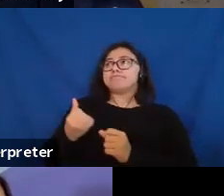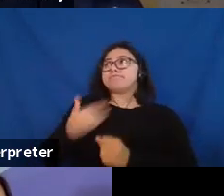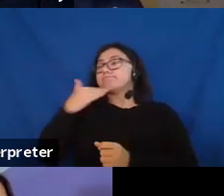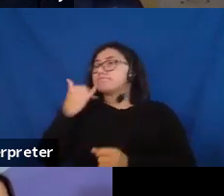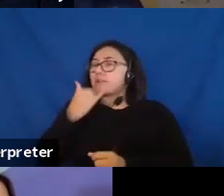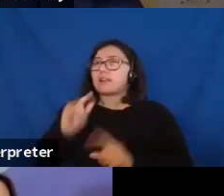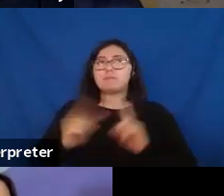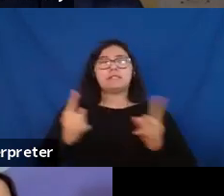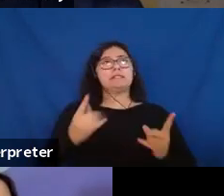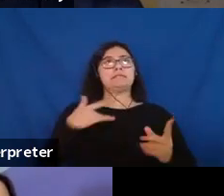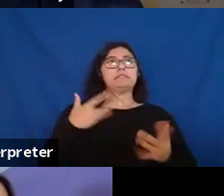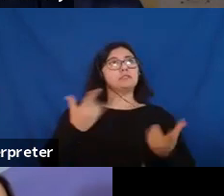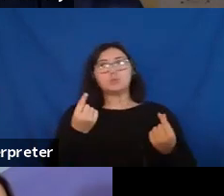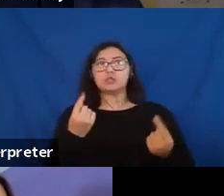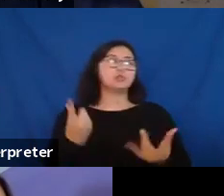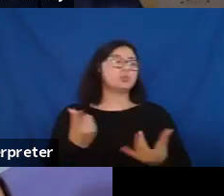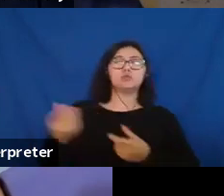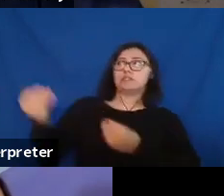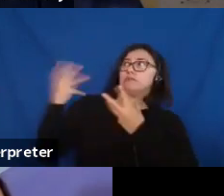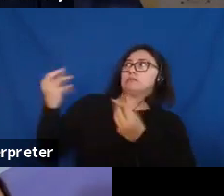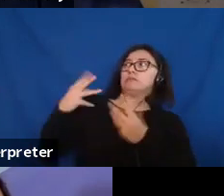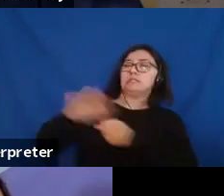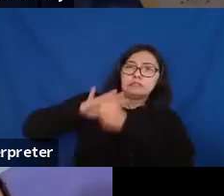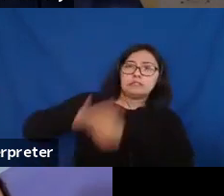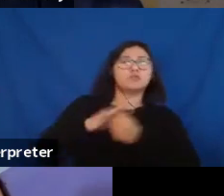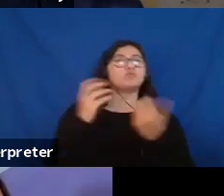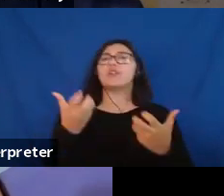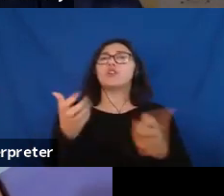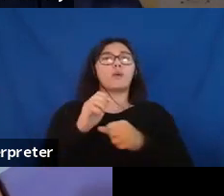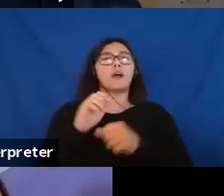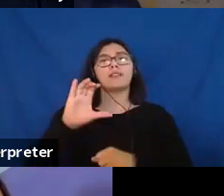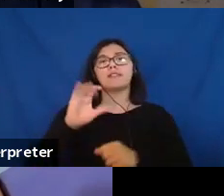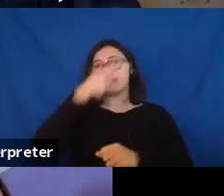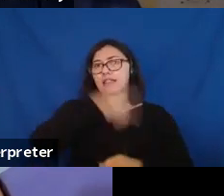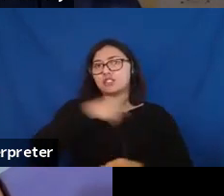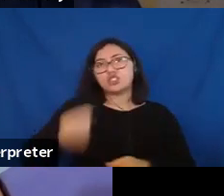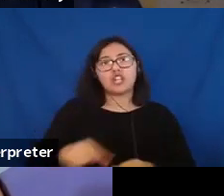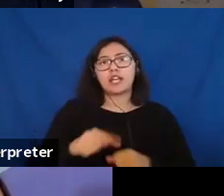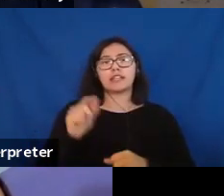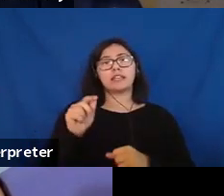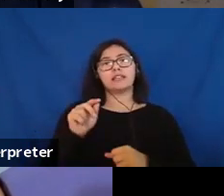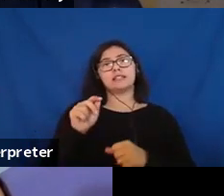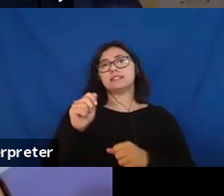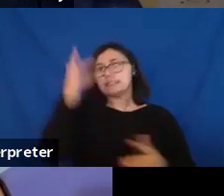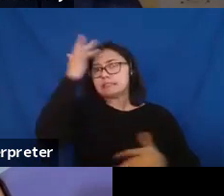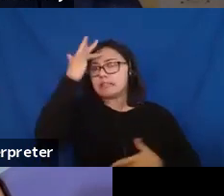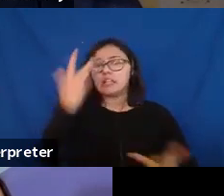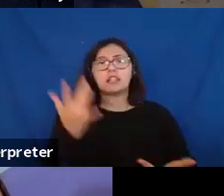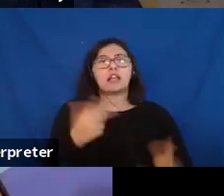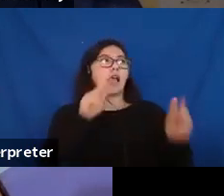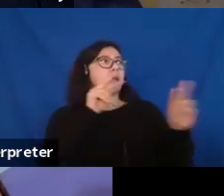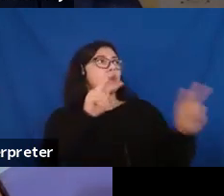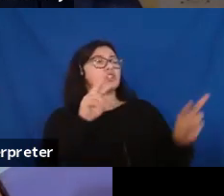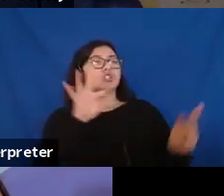this problem on us, and we don't want any of us getting the Chinese virus. What can I say? I'm dealing it with the best I can, watching Fox News and